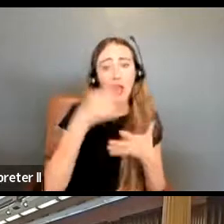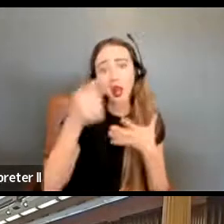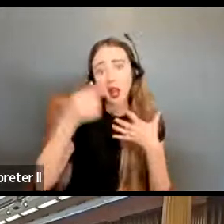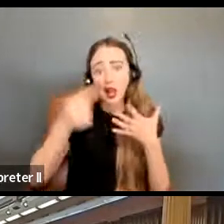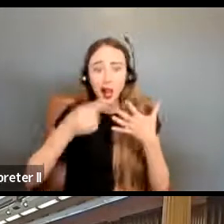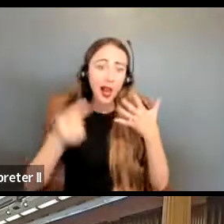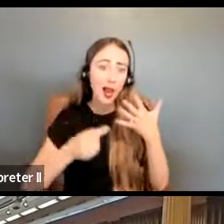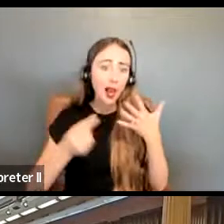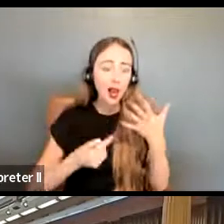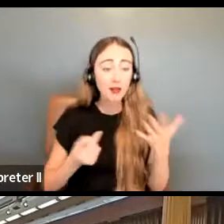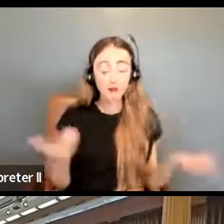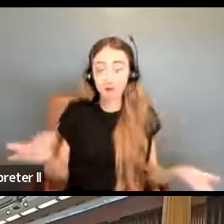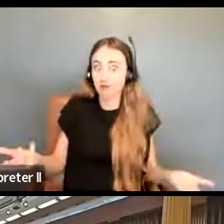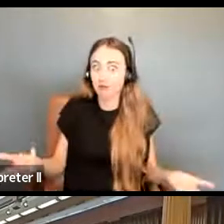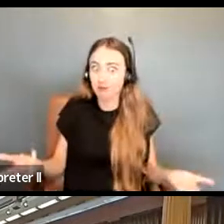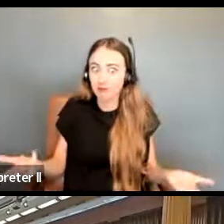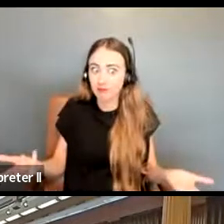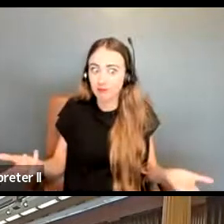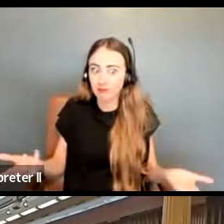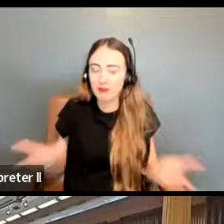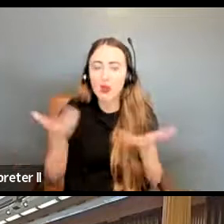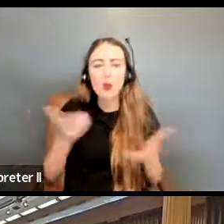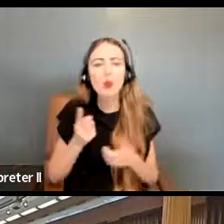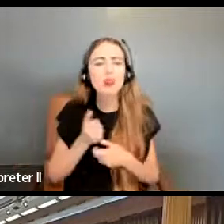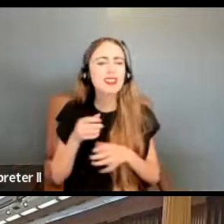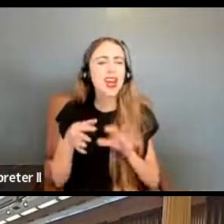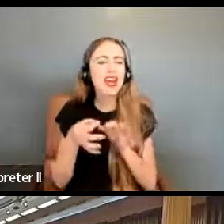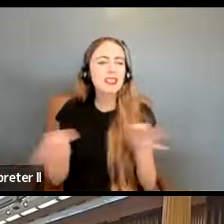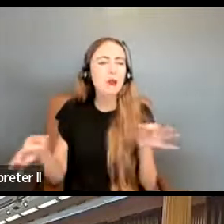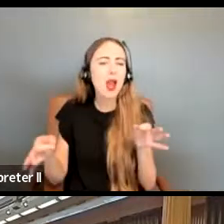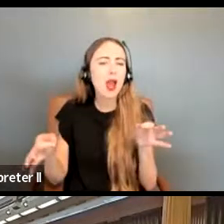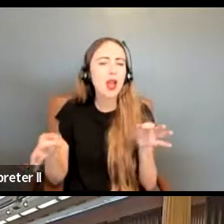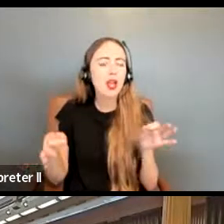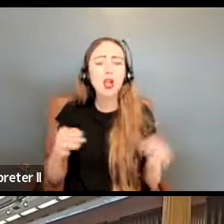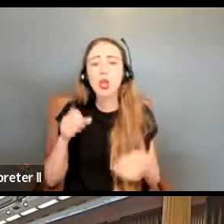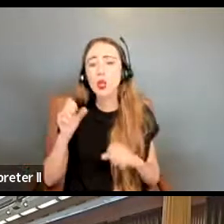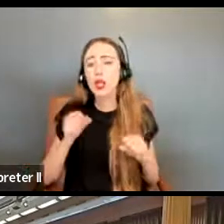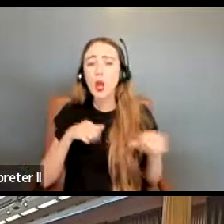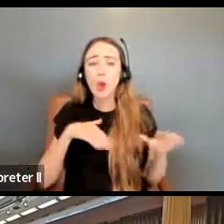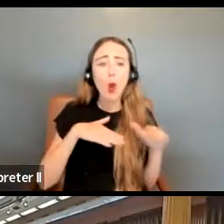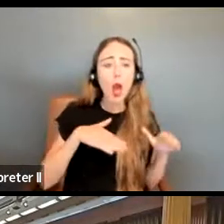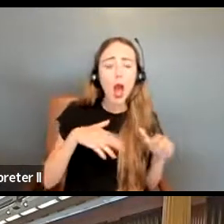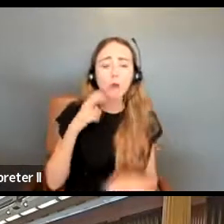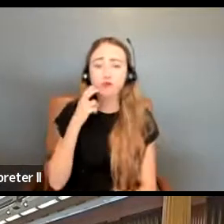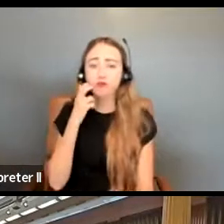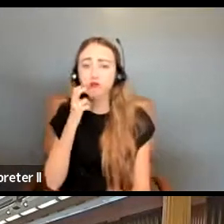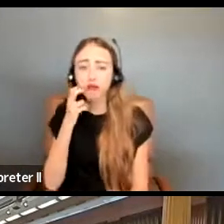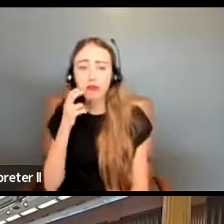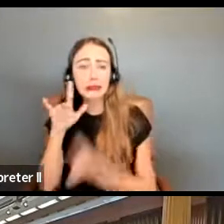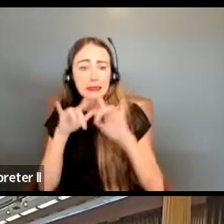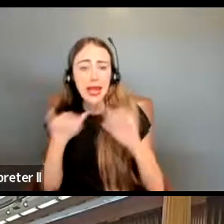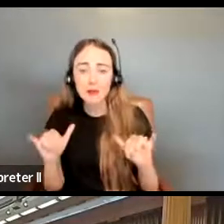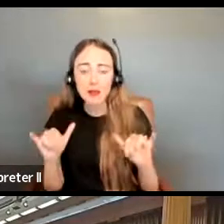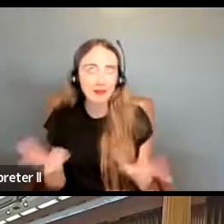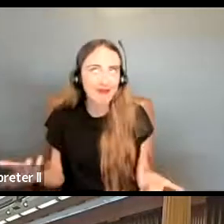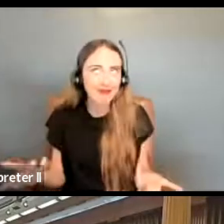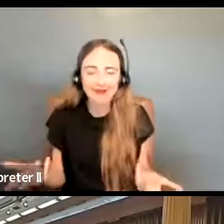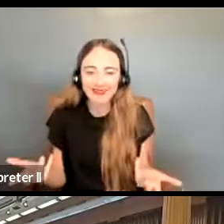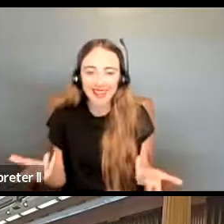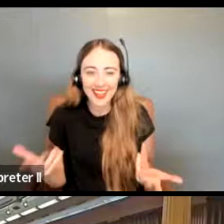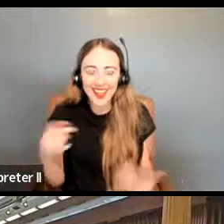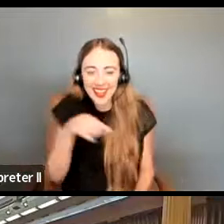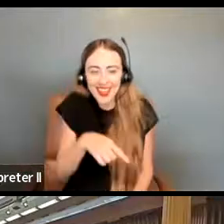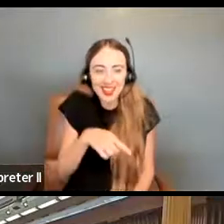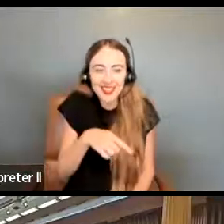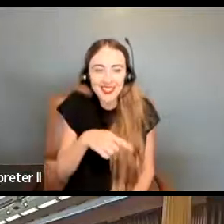that? And why don't we, what's that expression? We can walk and chew gum at the same time. This doesn't foreclose